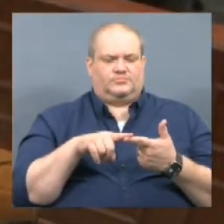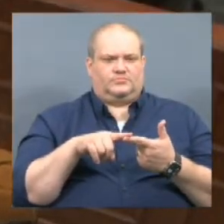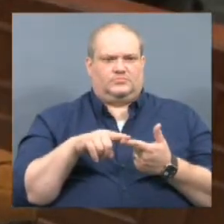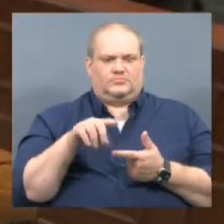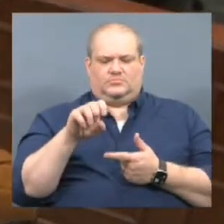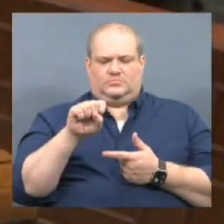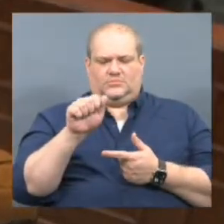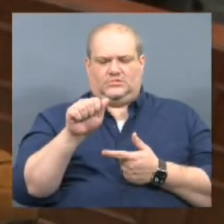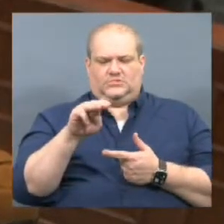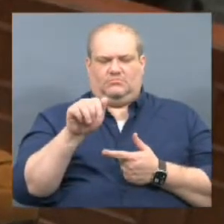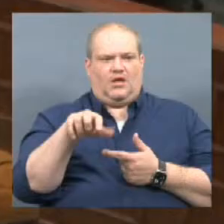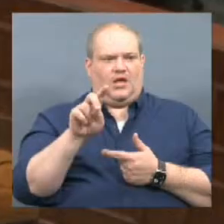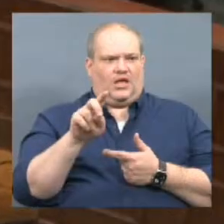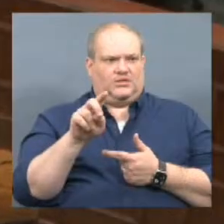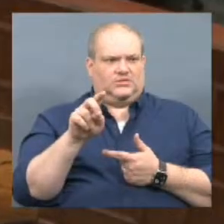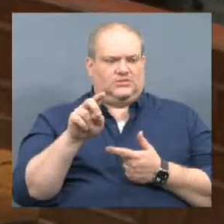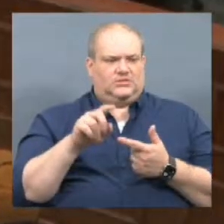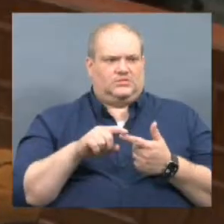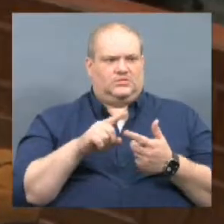Samad?